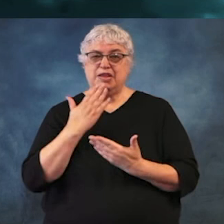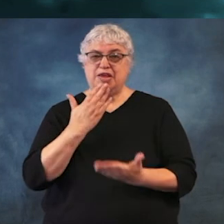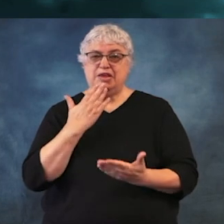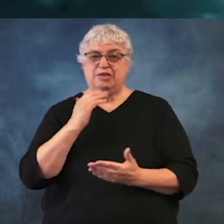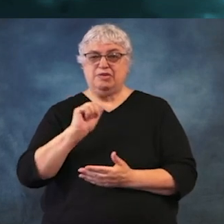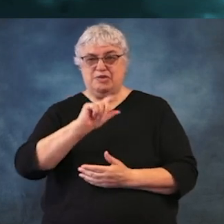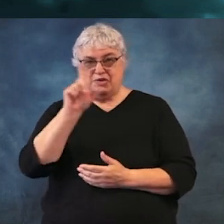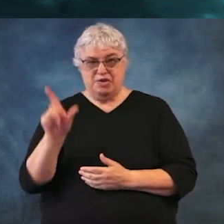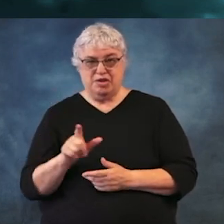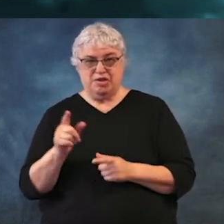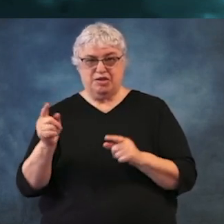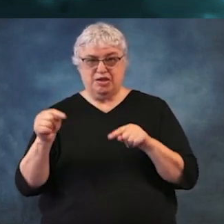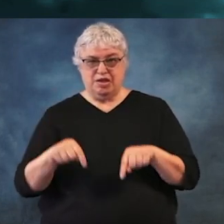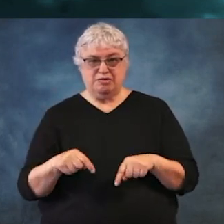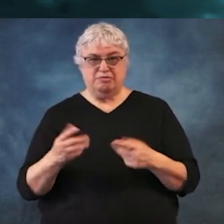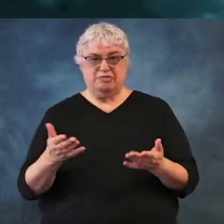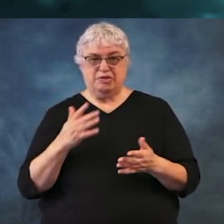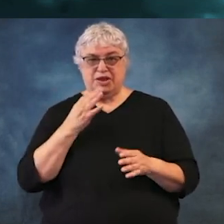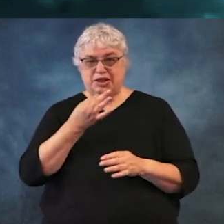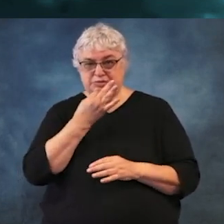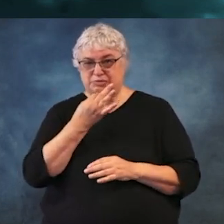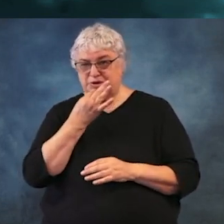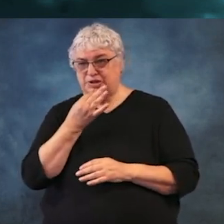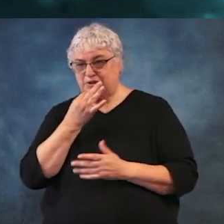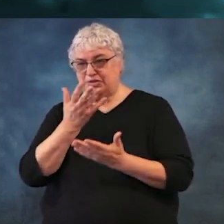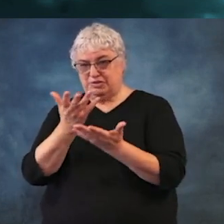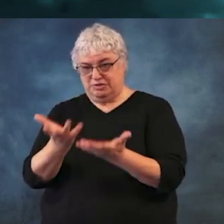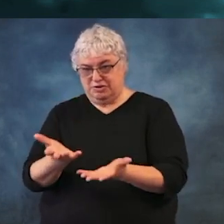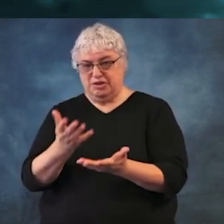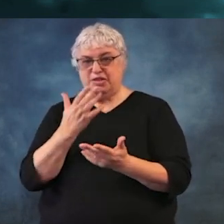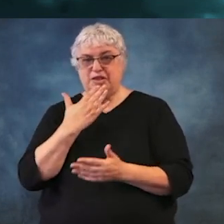all for your time and for your expertise.